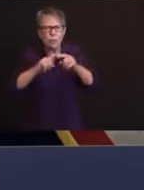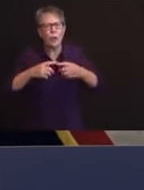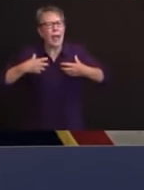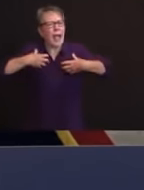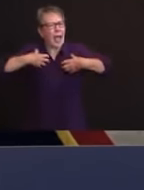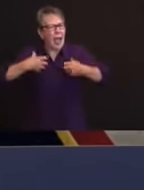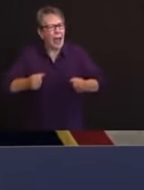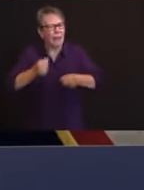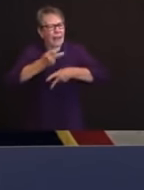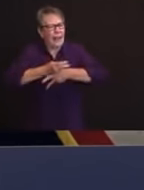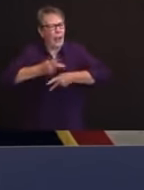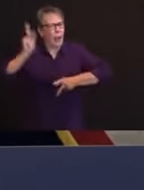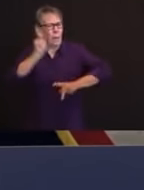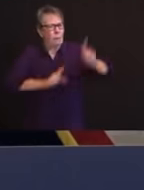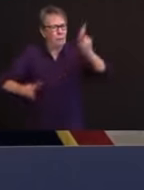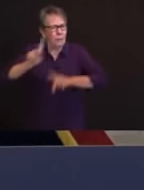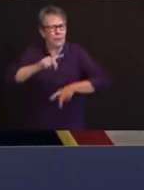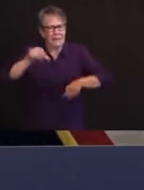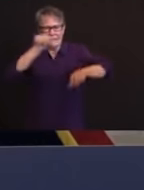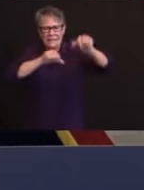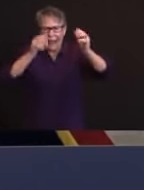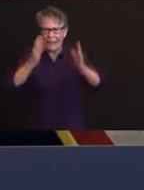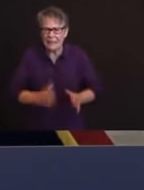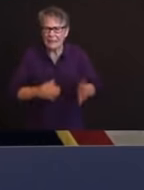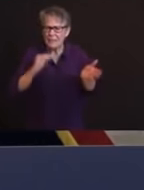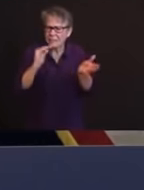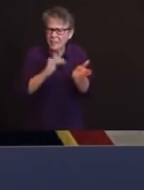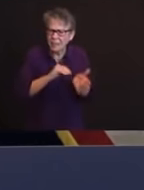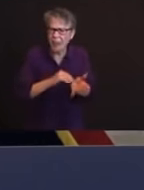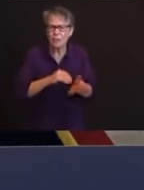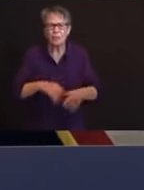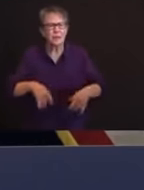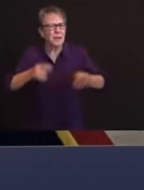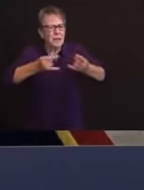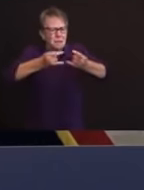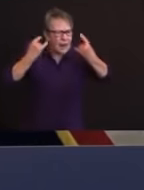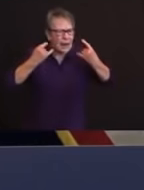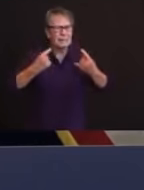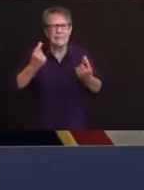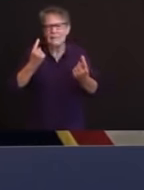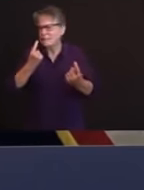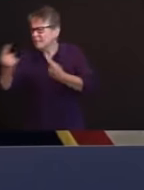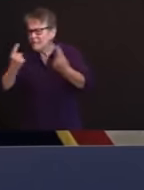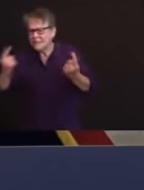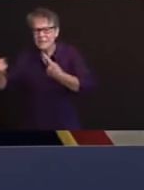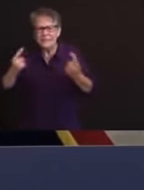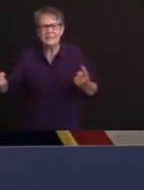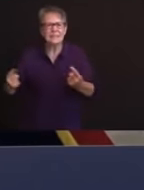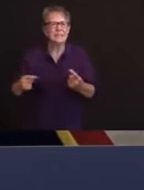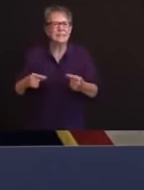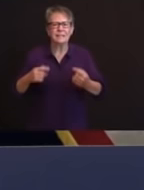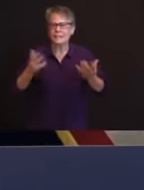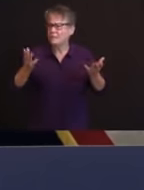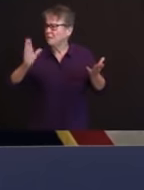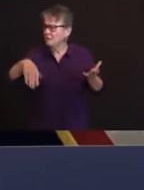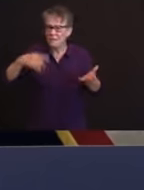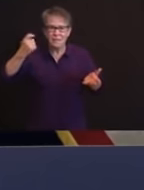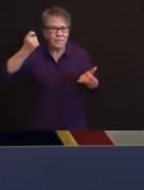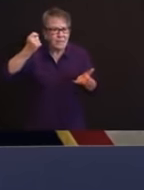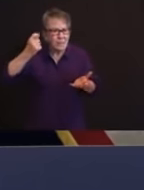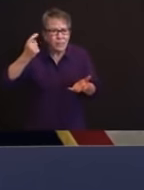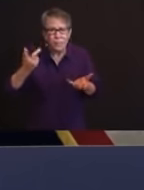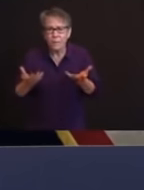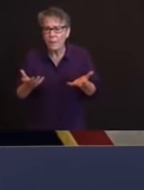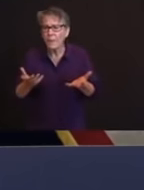wear our masks and practice social distancing where we can. We have to understand that the greatest acts of grace we